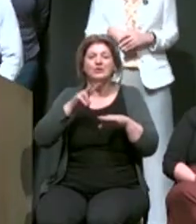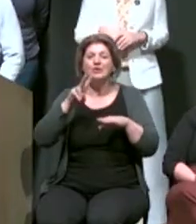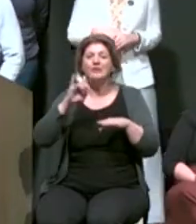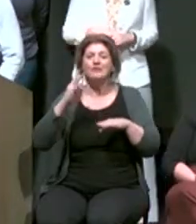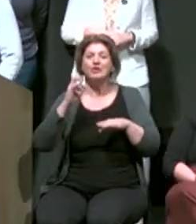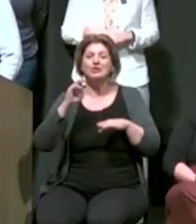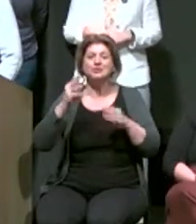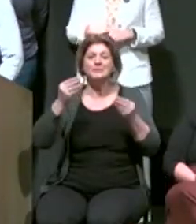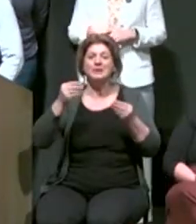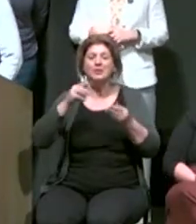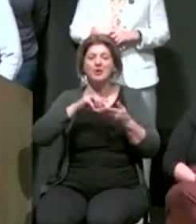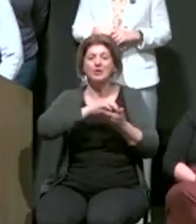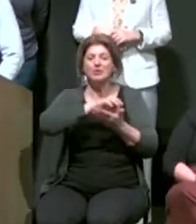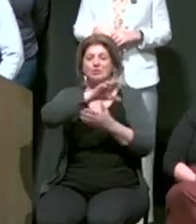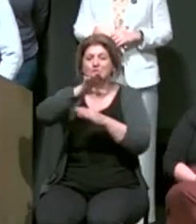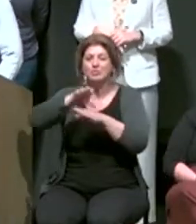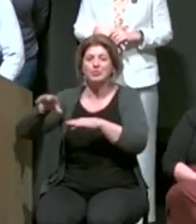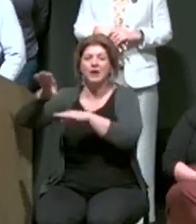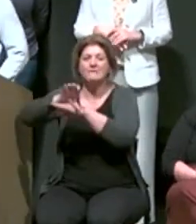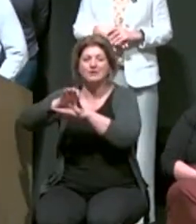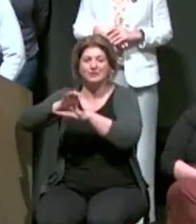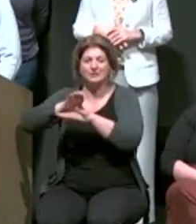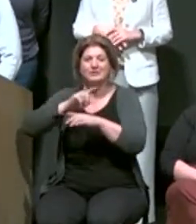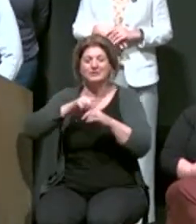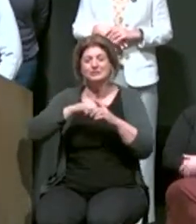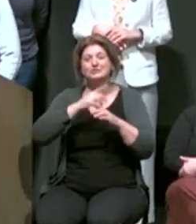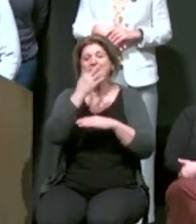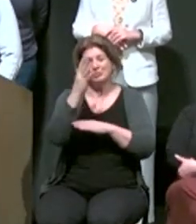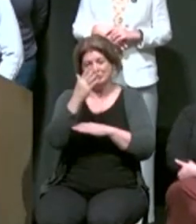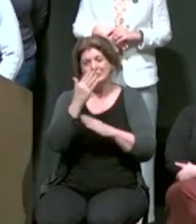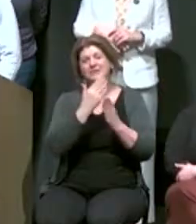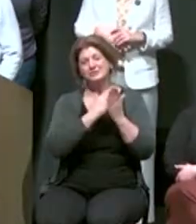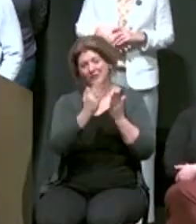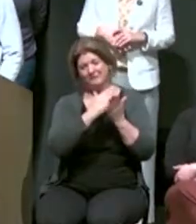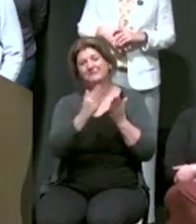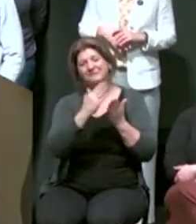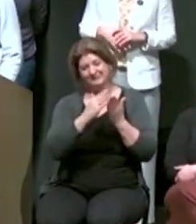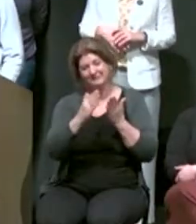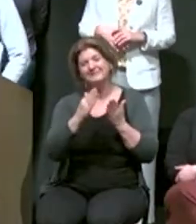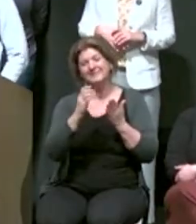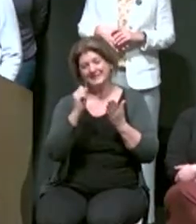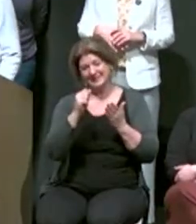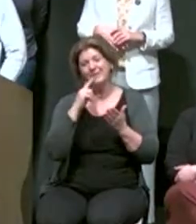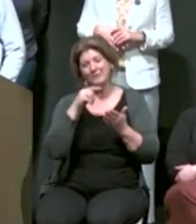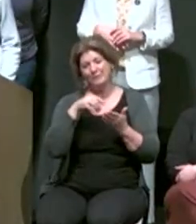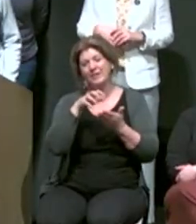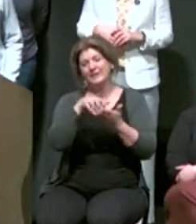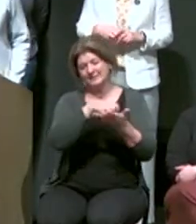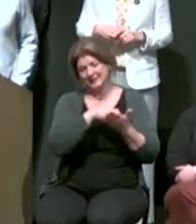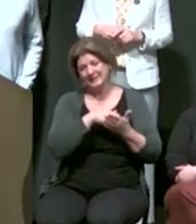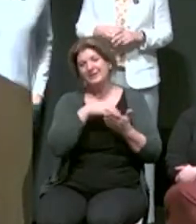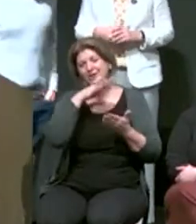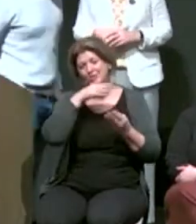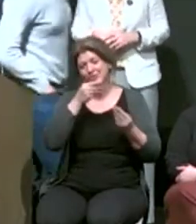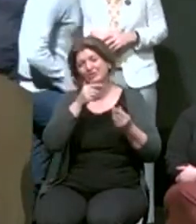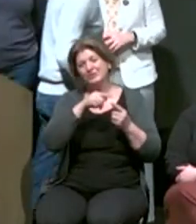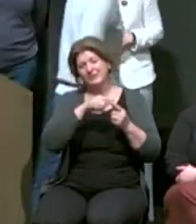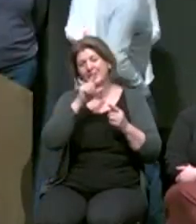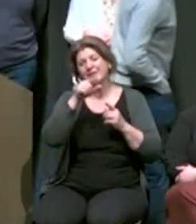our dredge sediment. So it just gets excavated right out of the bank. So we had to clear the trees and we'll start digging in there probably later this year.